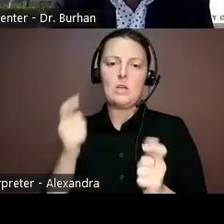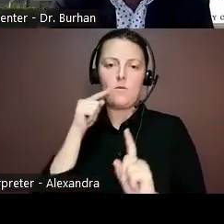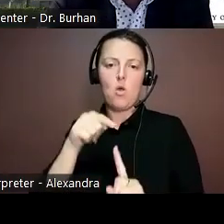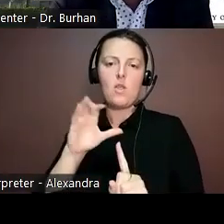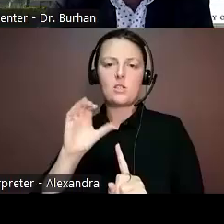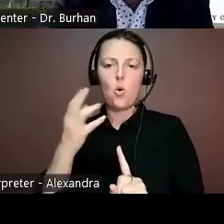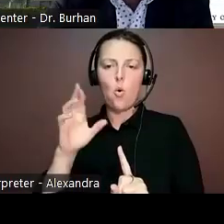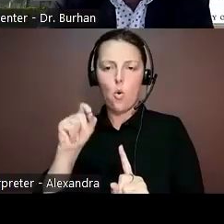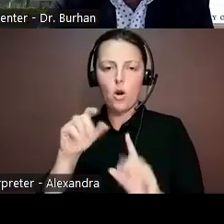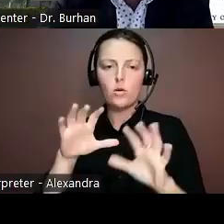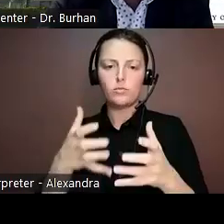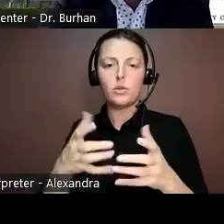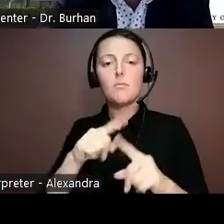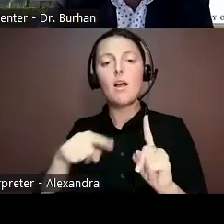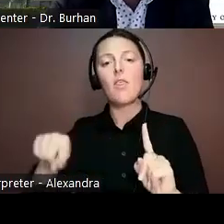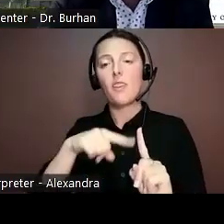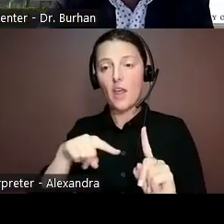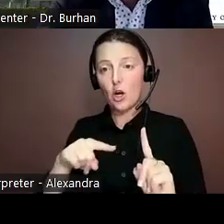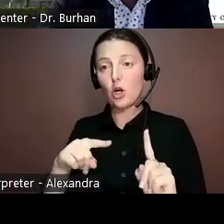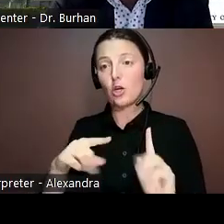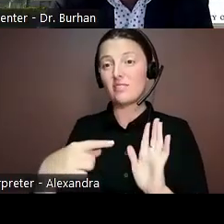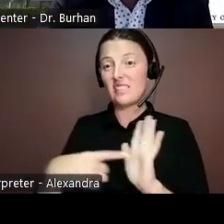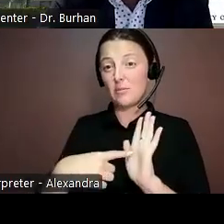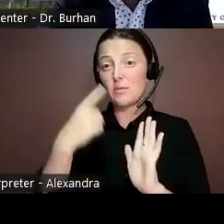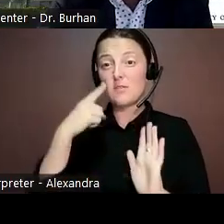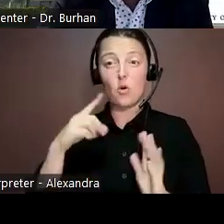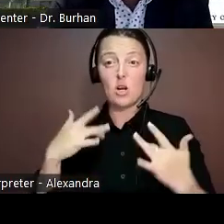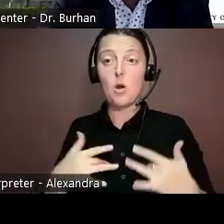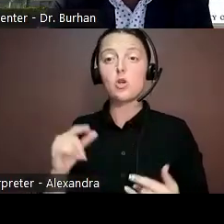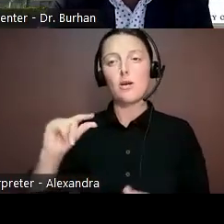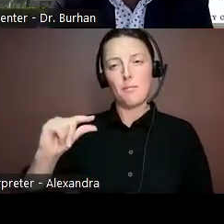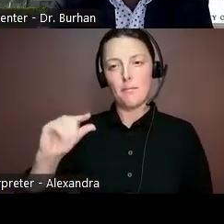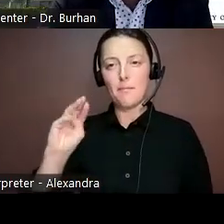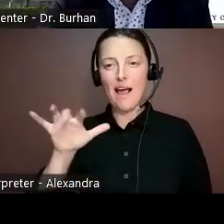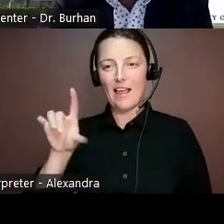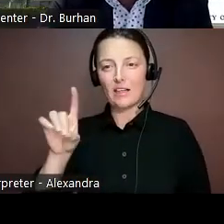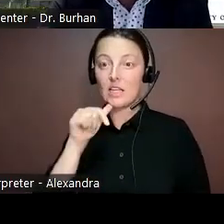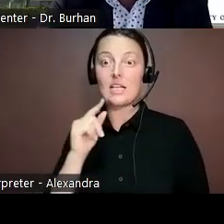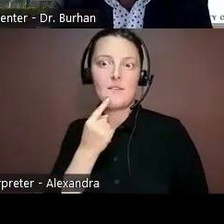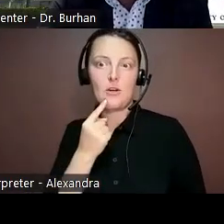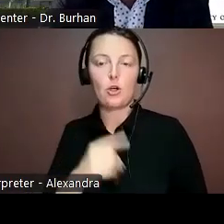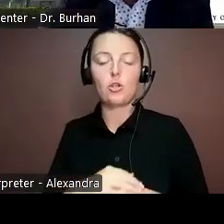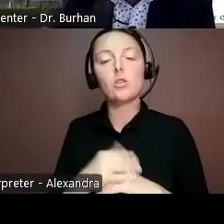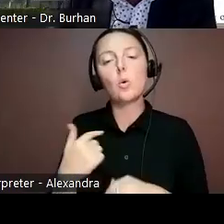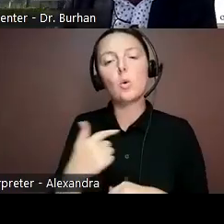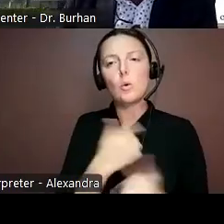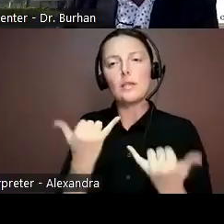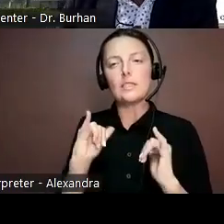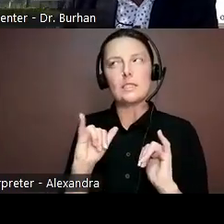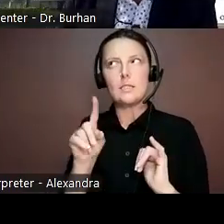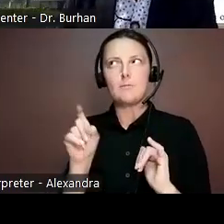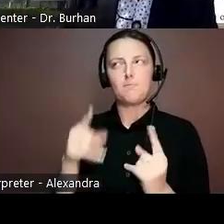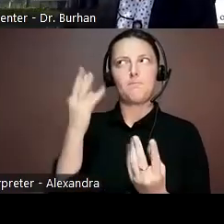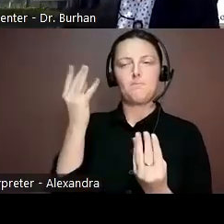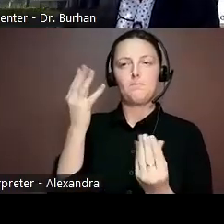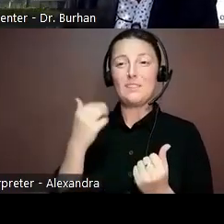them were severe. So we're still left with the question whether we can actually identify the